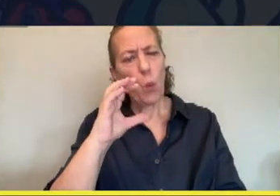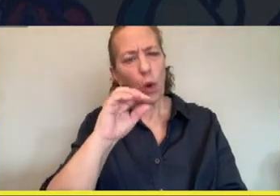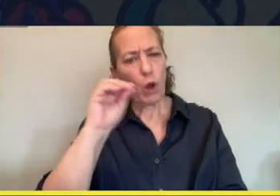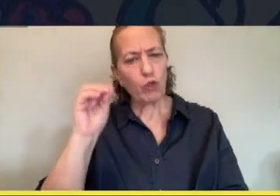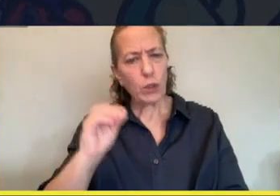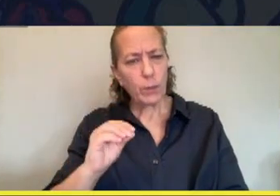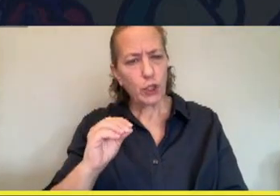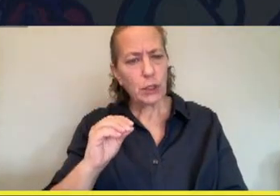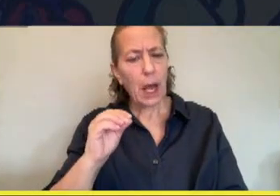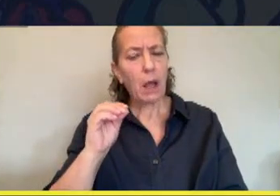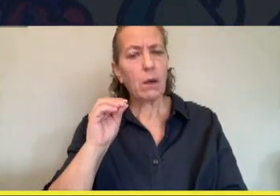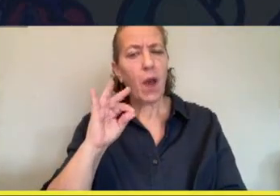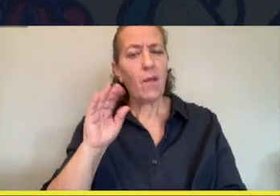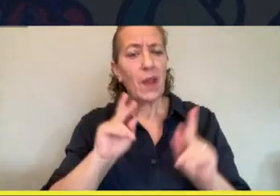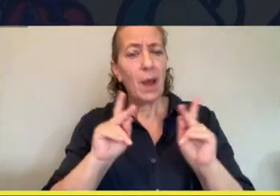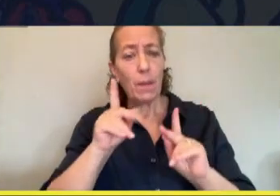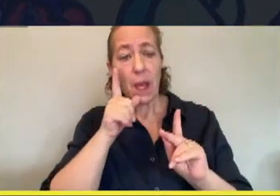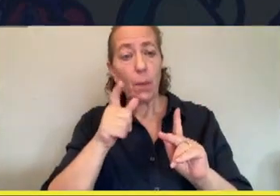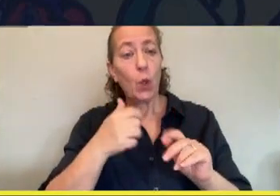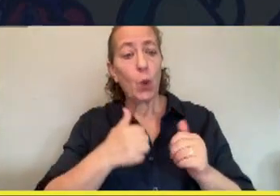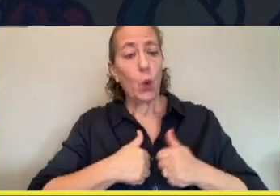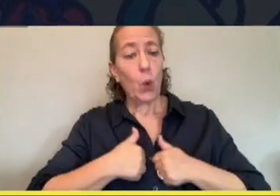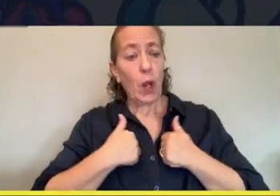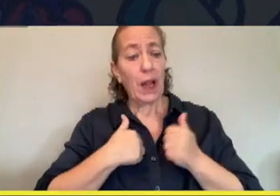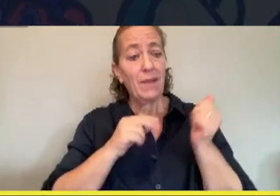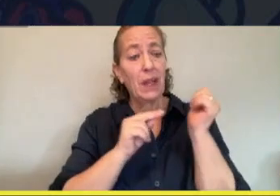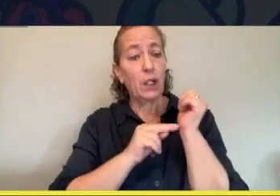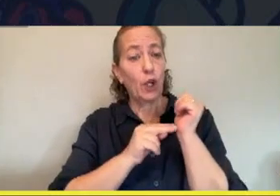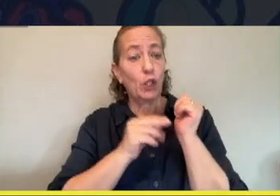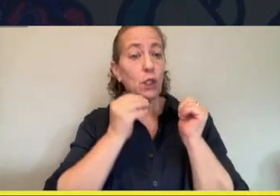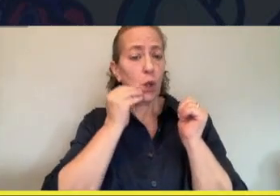people who live in nursing homes are people with disabilities.